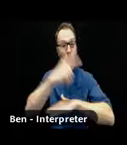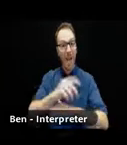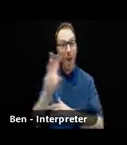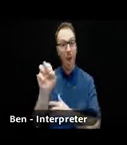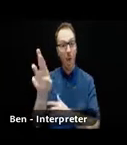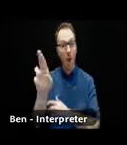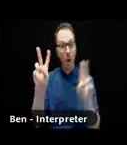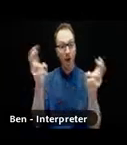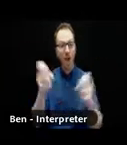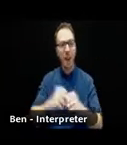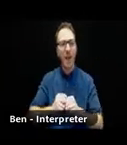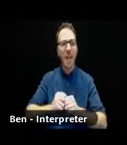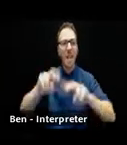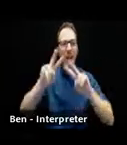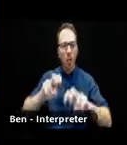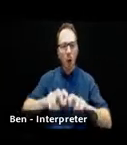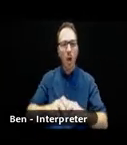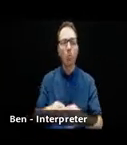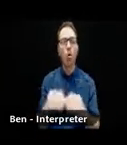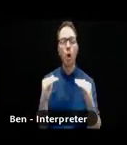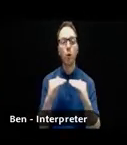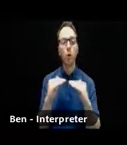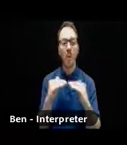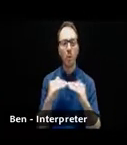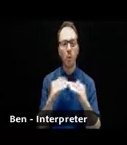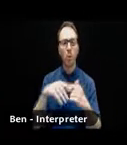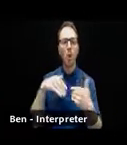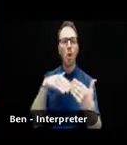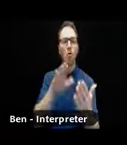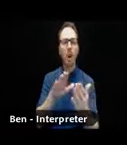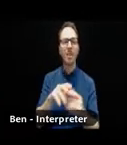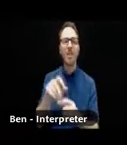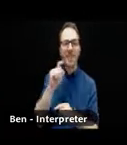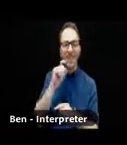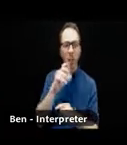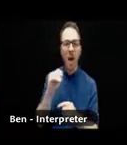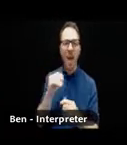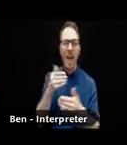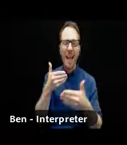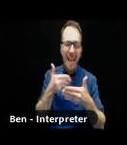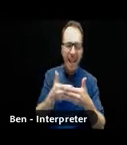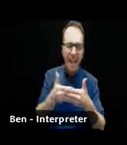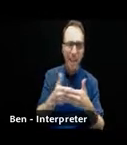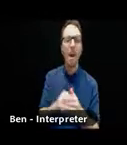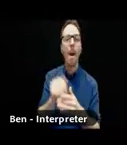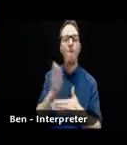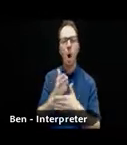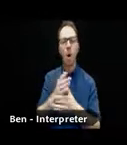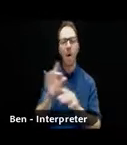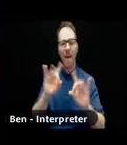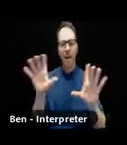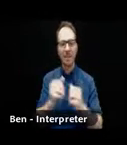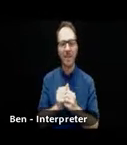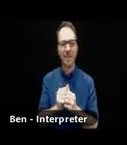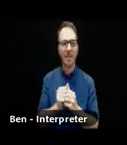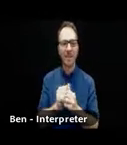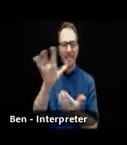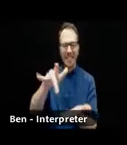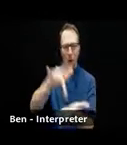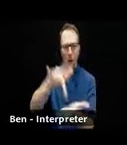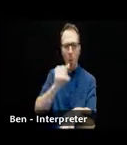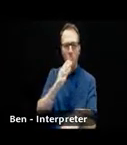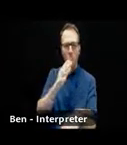titled Exploring Restorative Justice to Address Sexual and Intimate Partner Violence, Centering the Wisdom, Needs, and Safety of